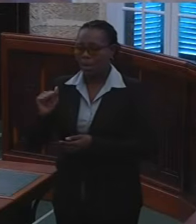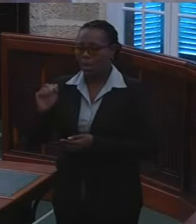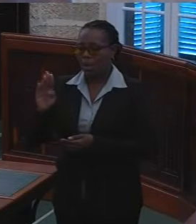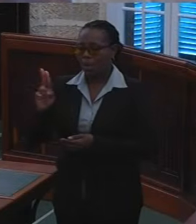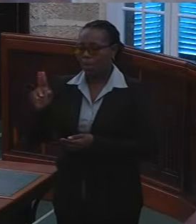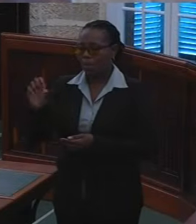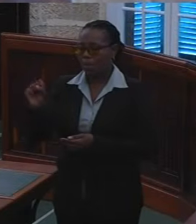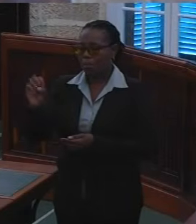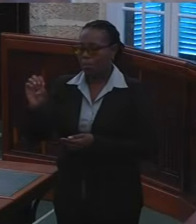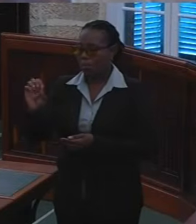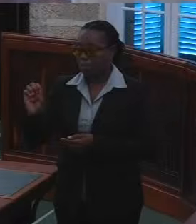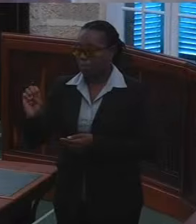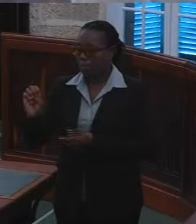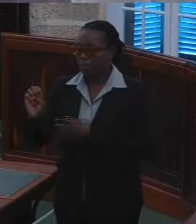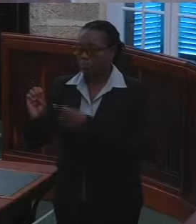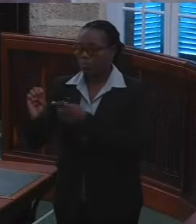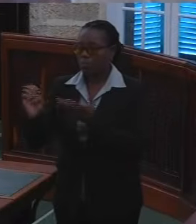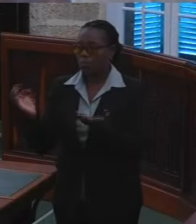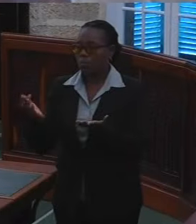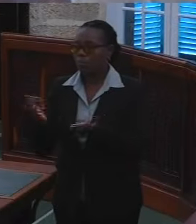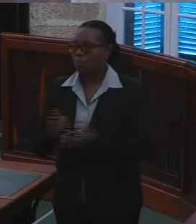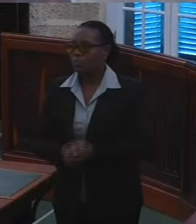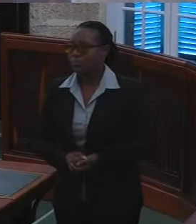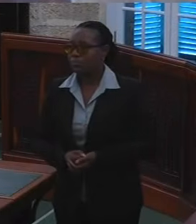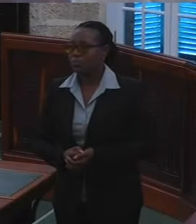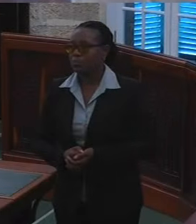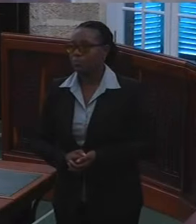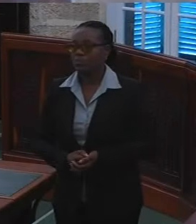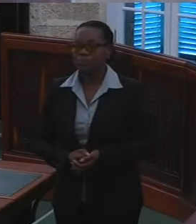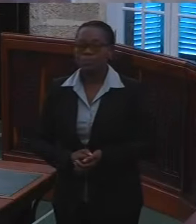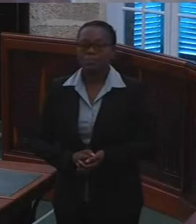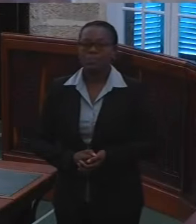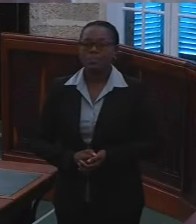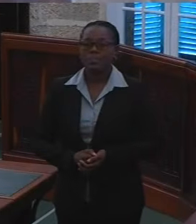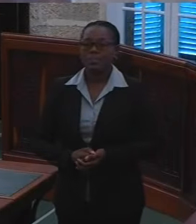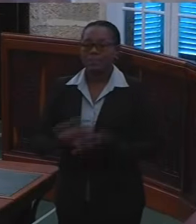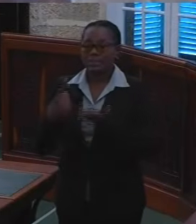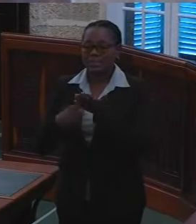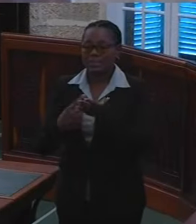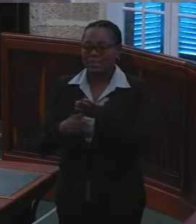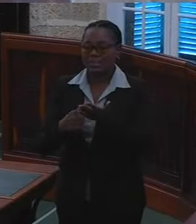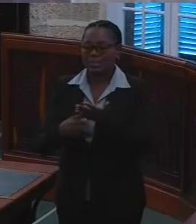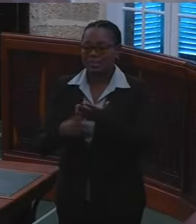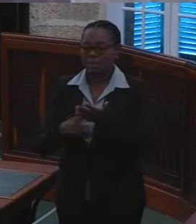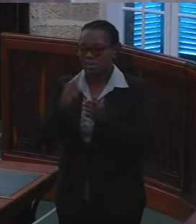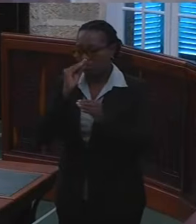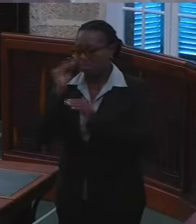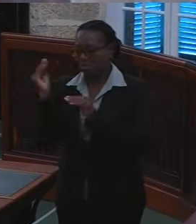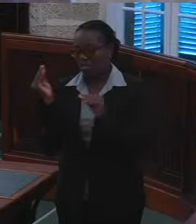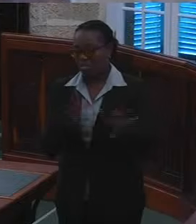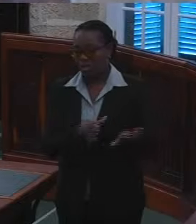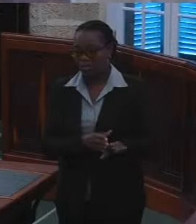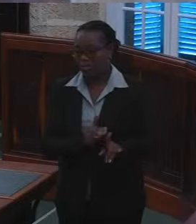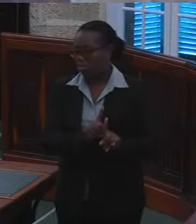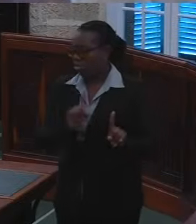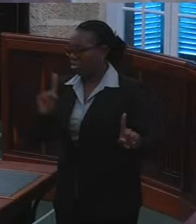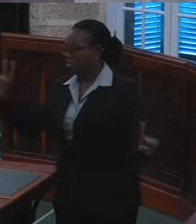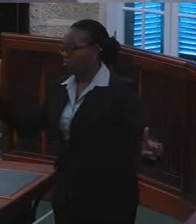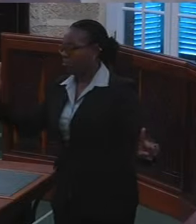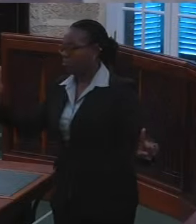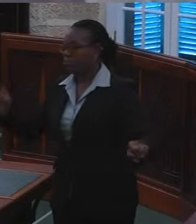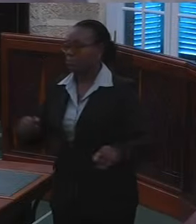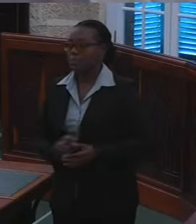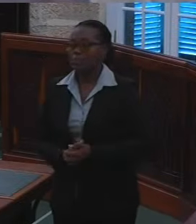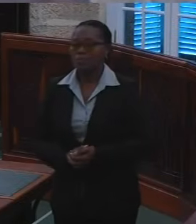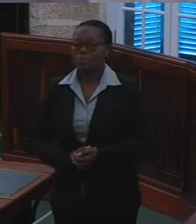through it. It speaks of neglect, abandonment,